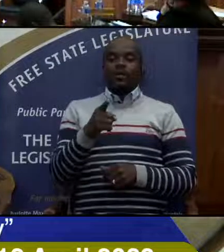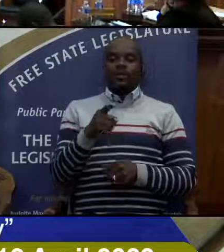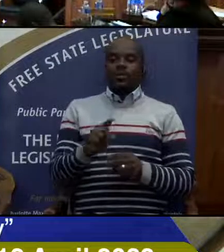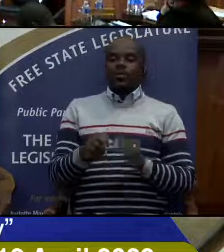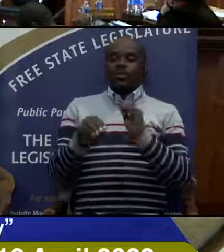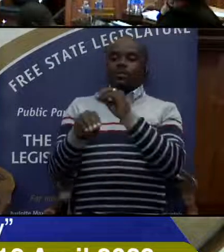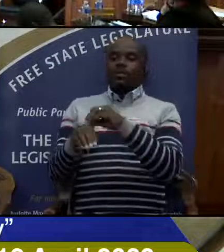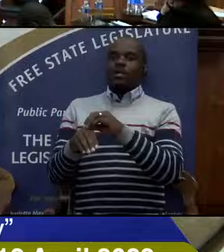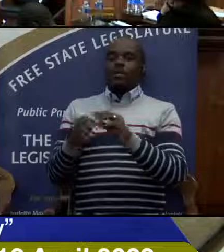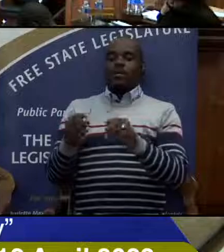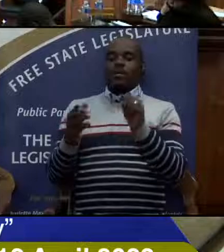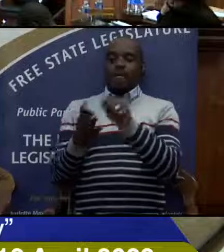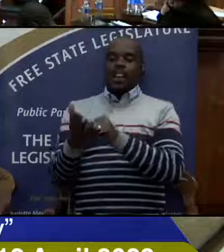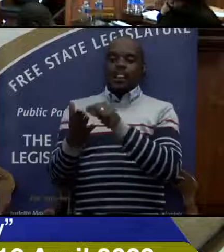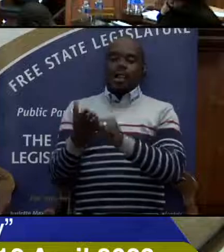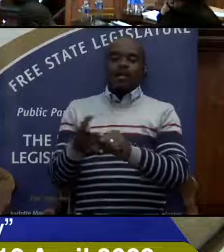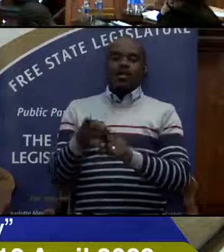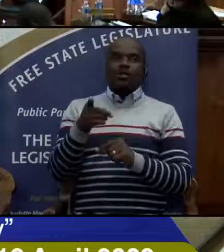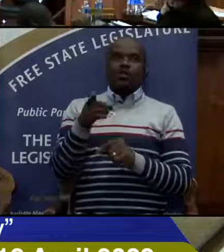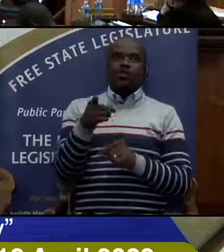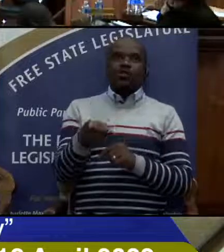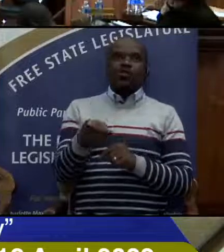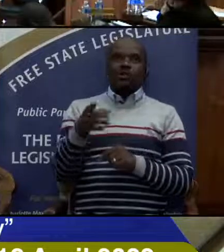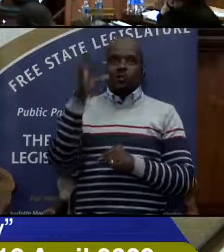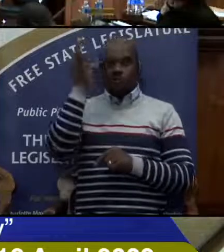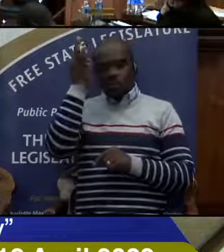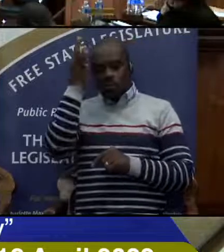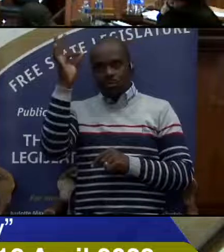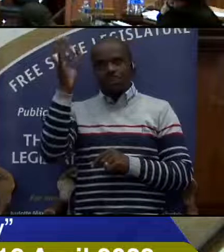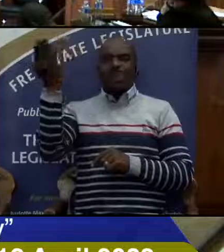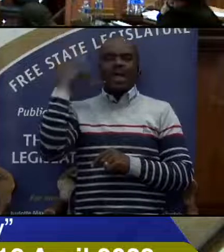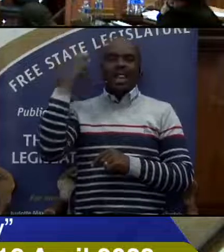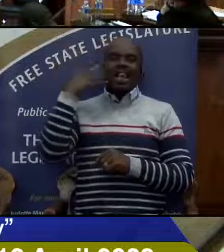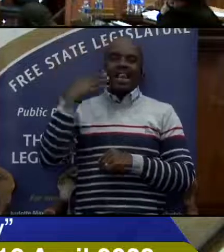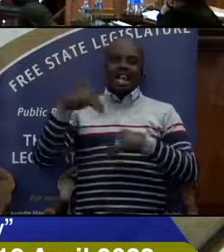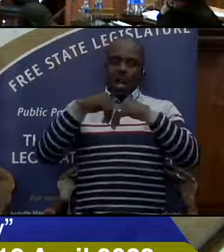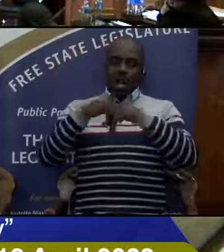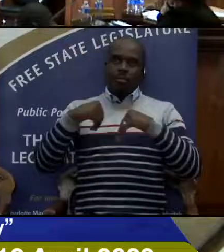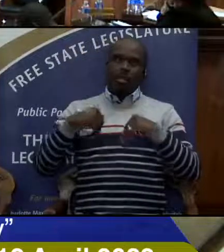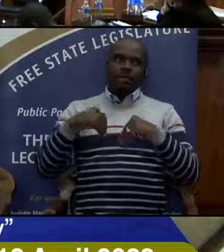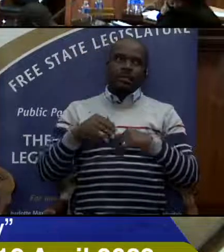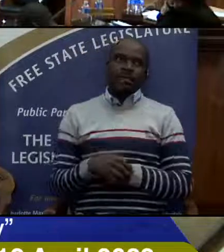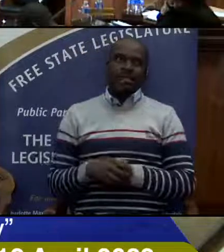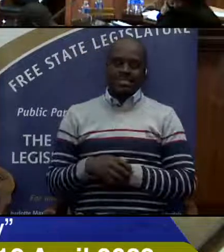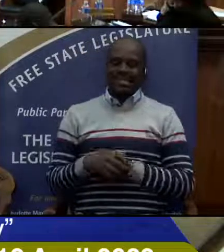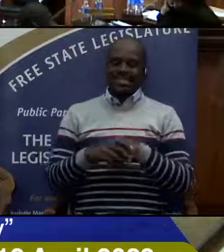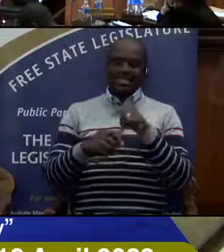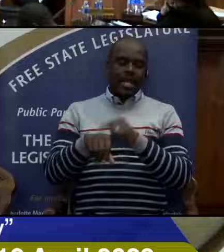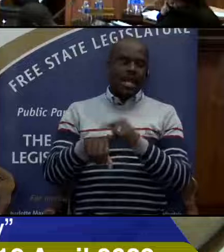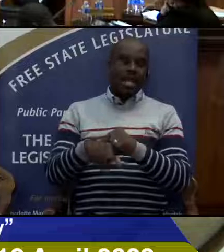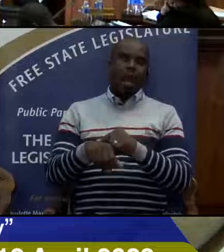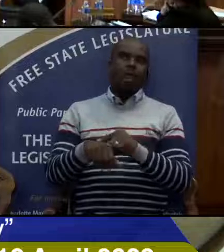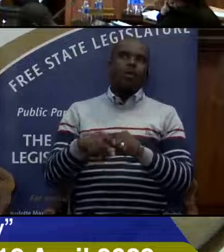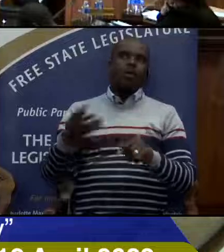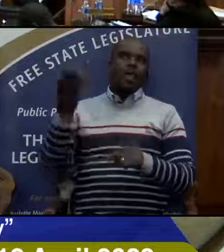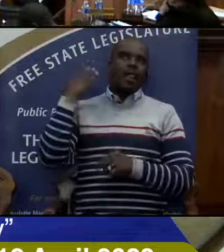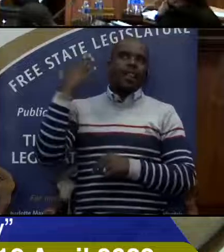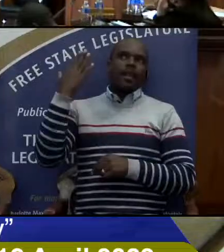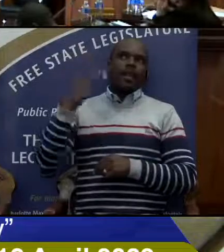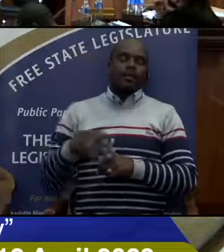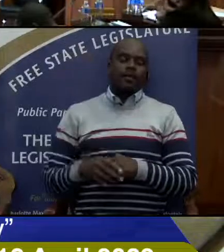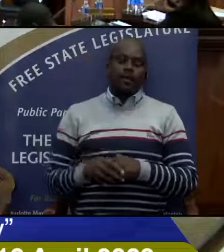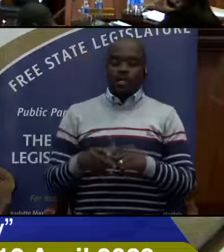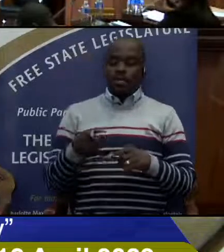monopoly capital and critical race theory tactics to explain away the service delivery failures are not